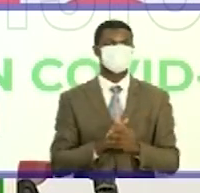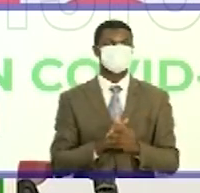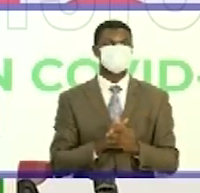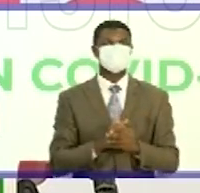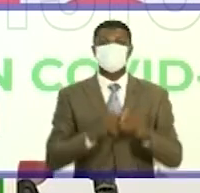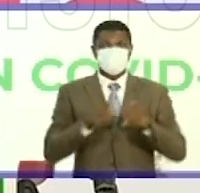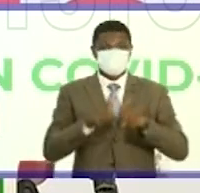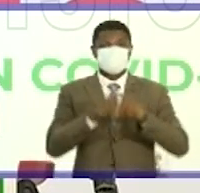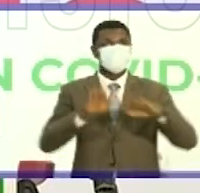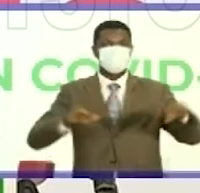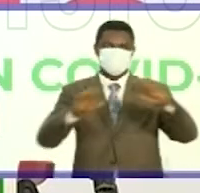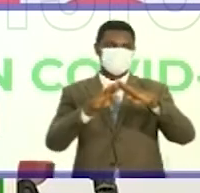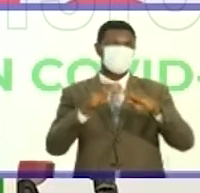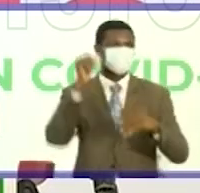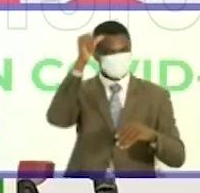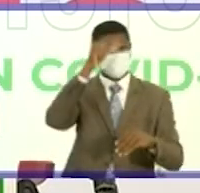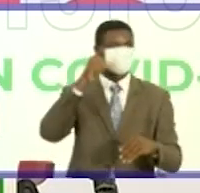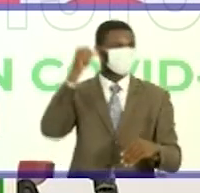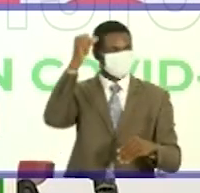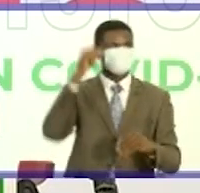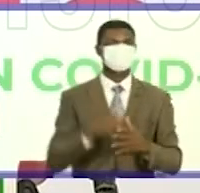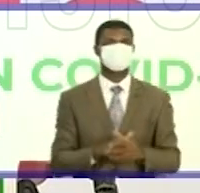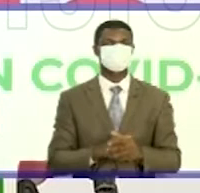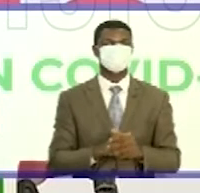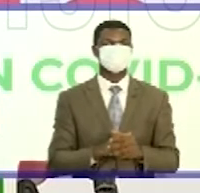of Africa and in Nigeria.